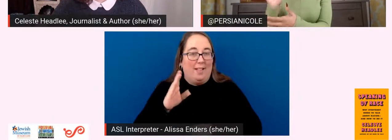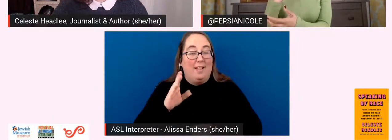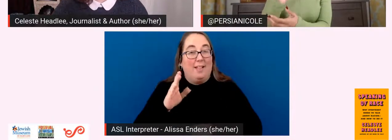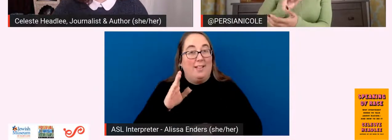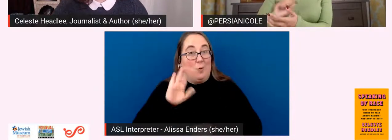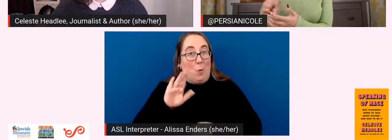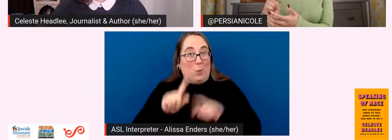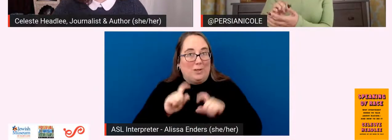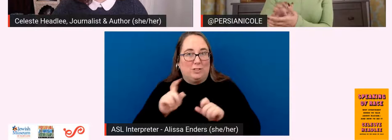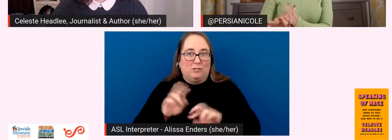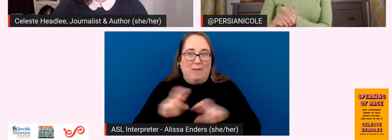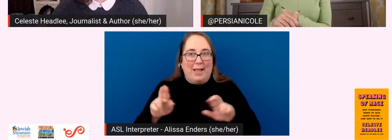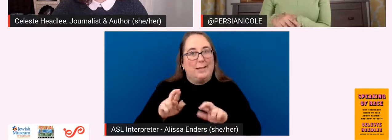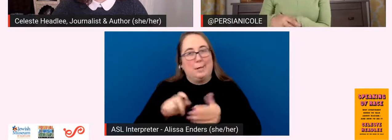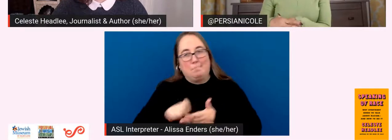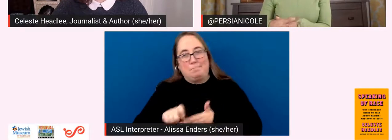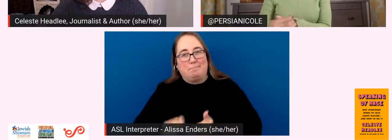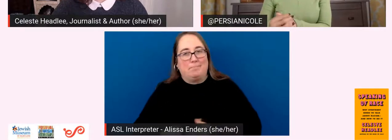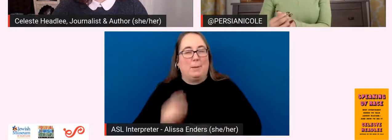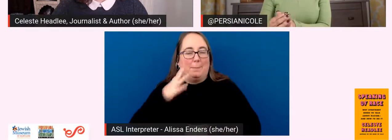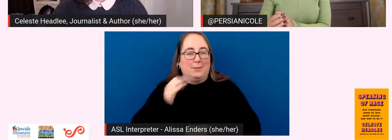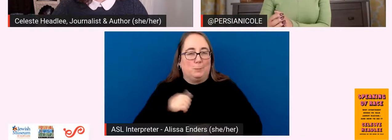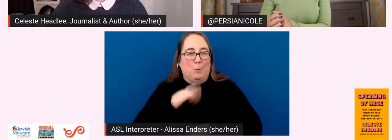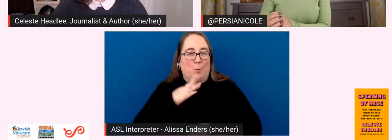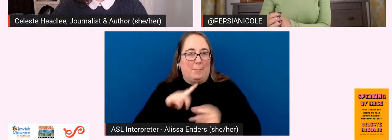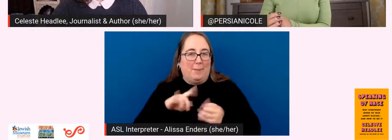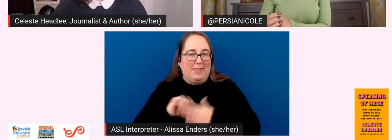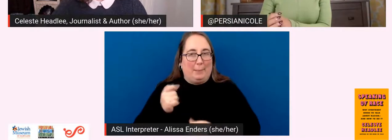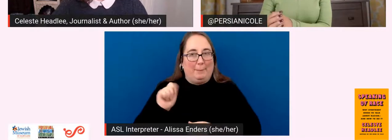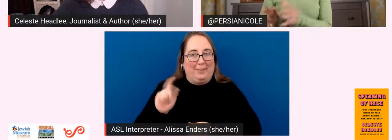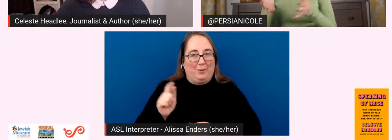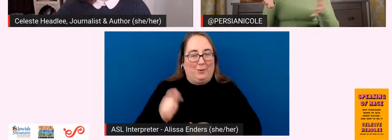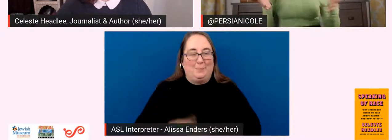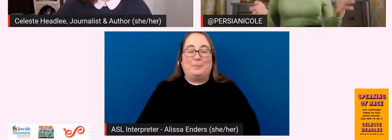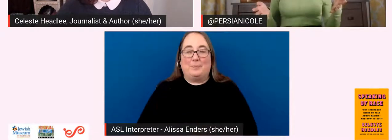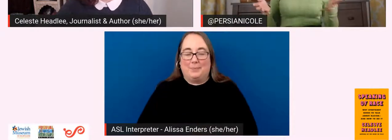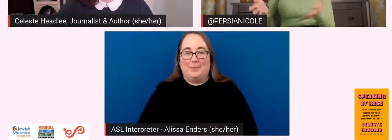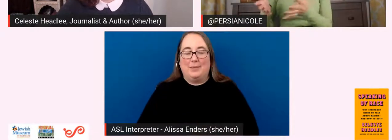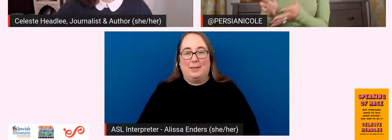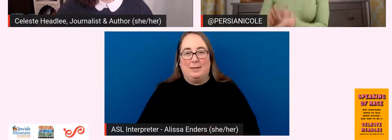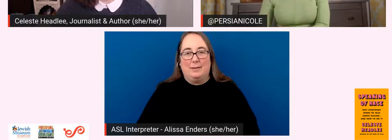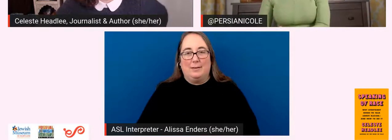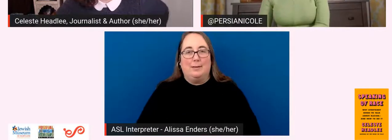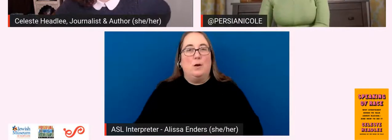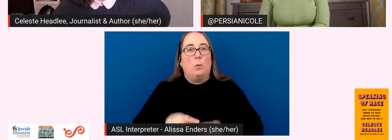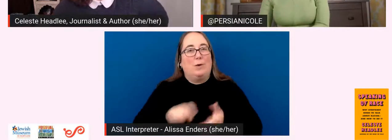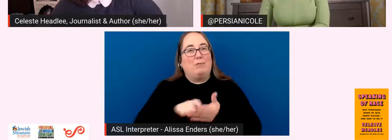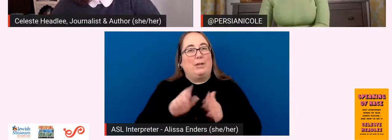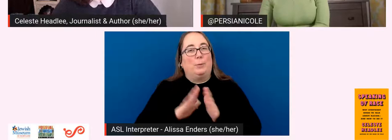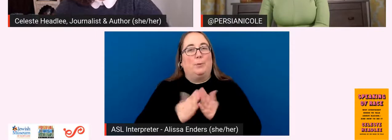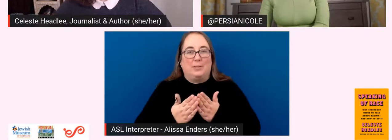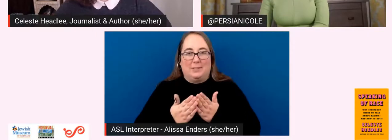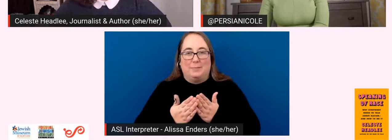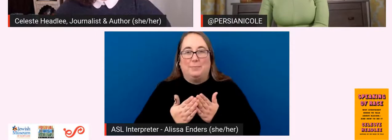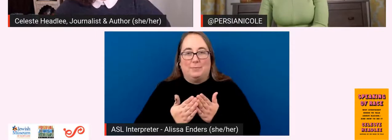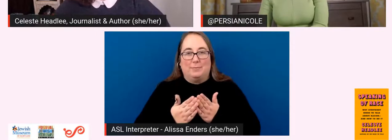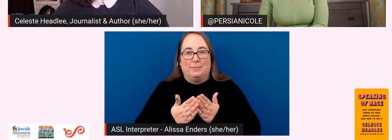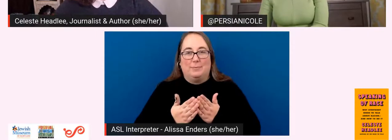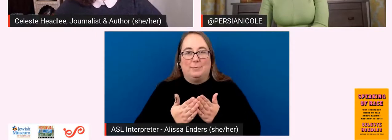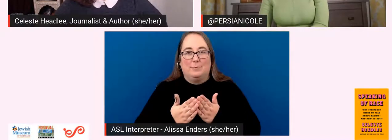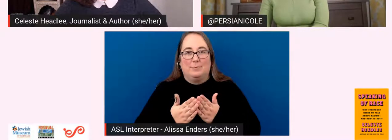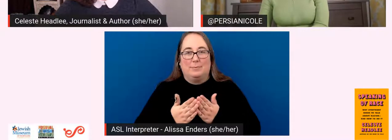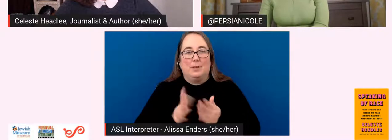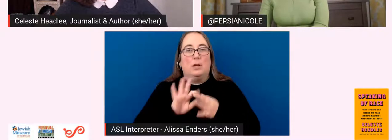questions ready. Write down your notes, because we're going to get into that in a few. But while writing your books, you were able to, you know, relate to